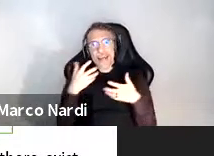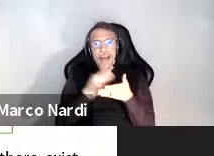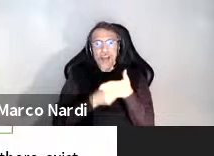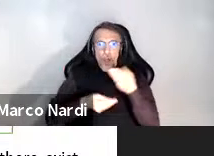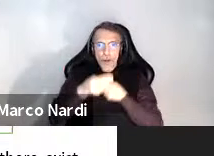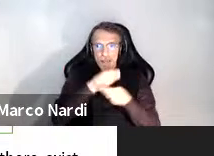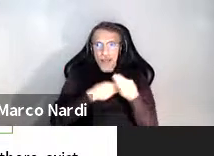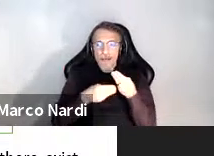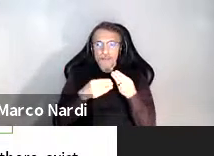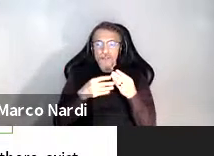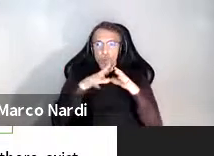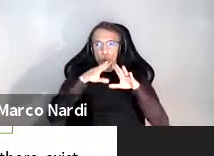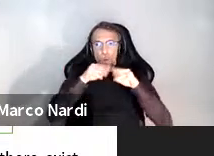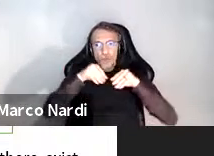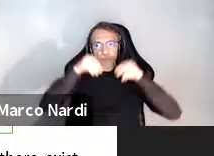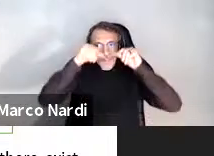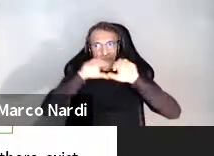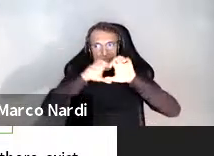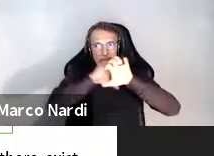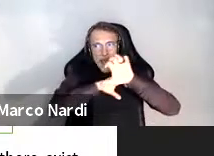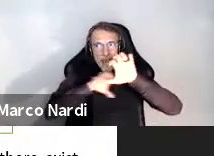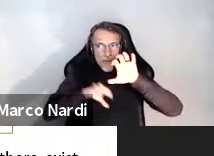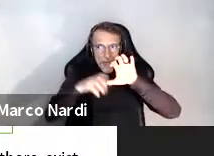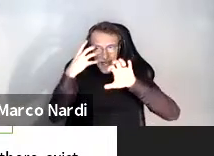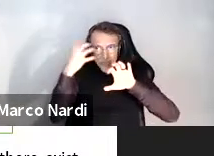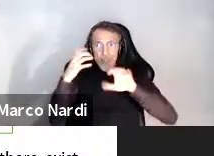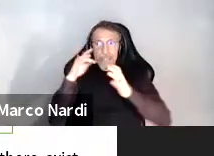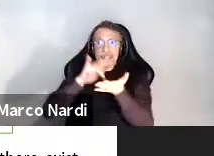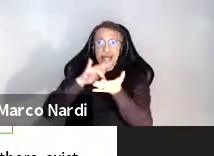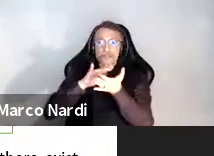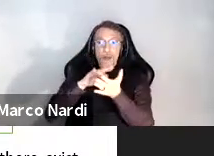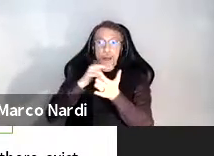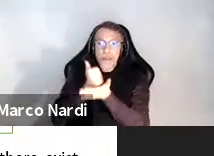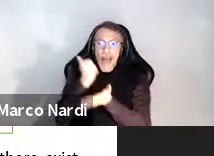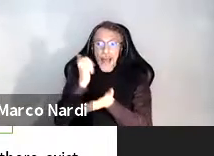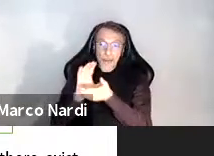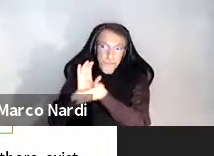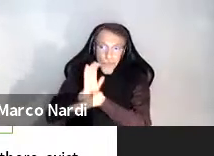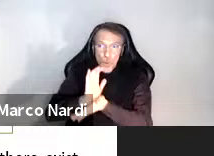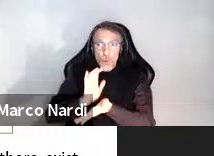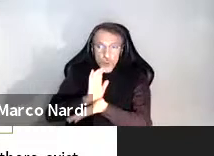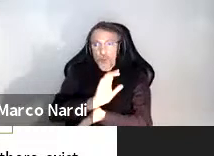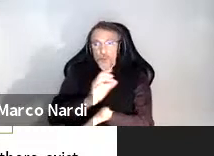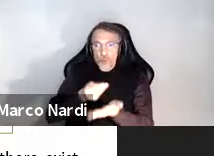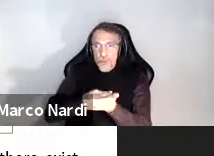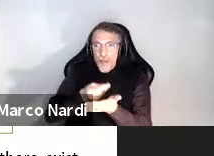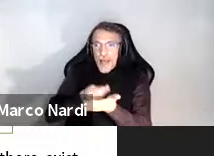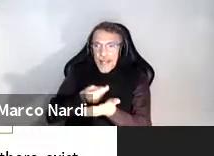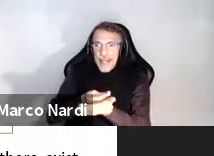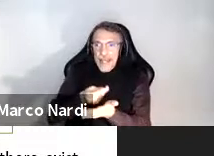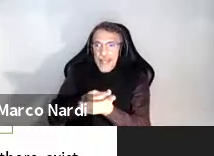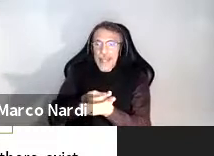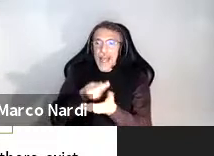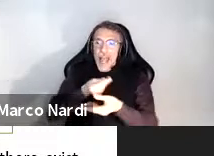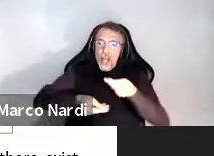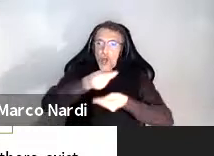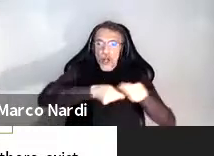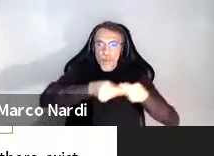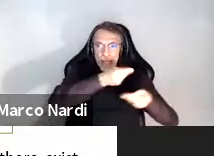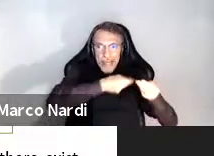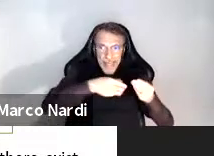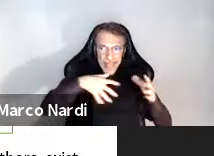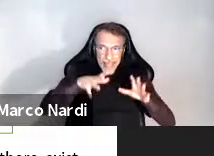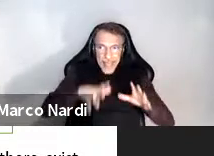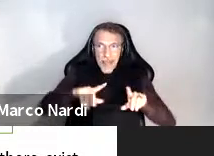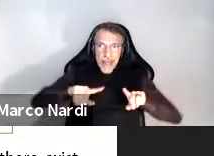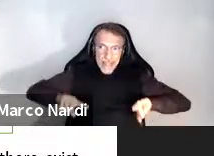Africa, I mean, the sub-Saharan Africa. Central banks have been trying to push more money into the economies. Unfortunately, the